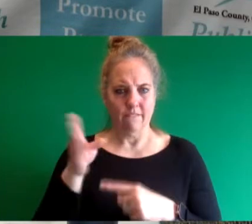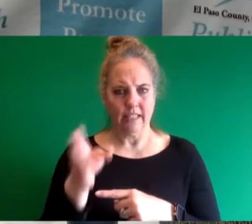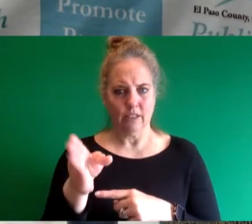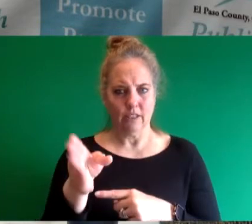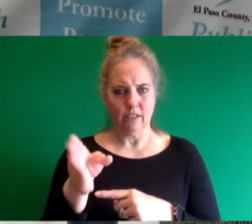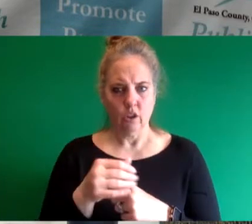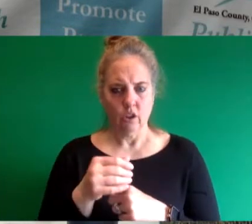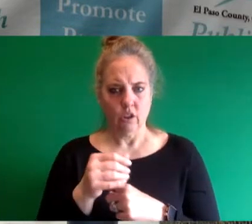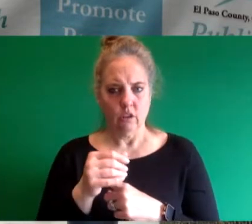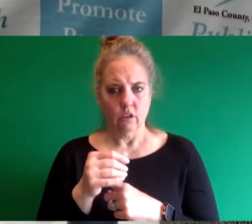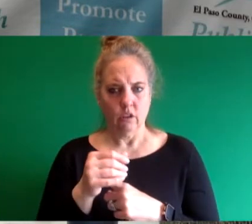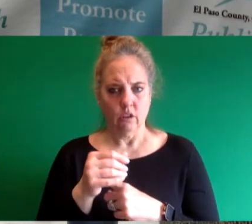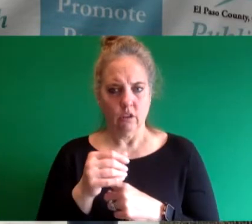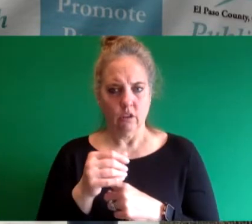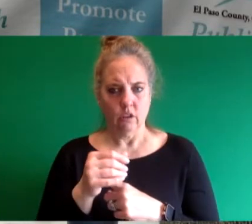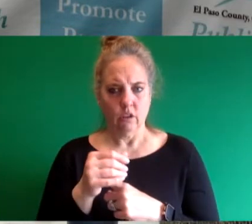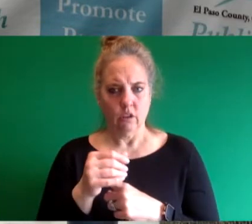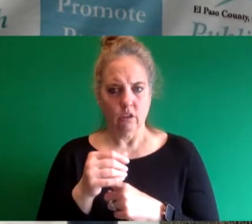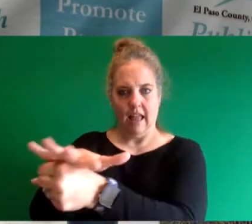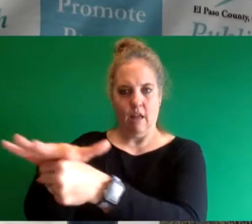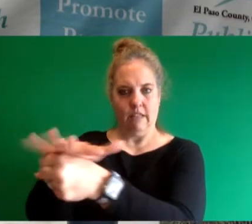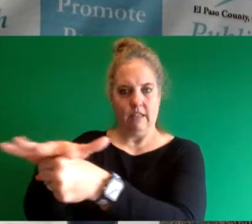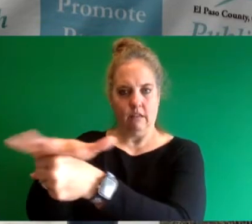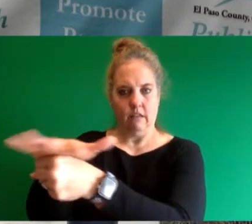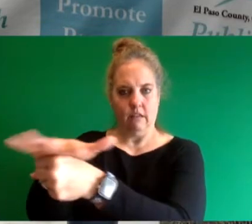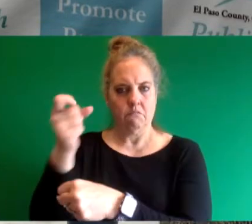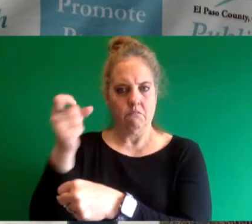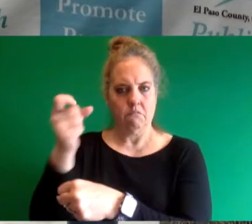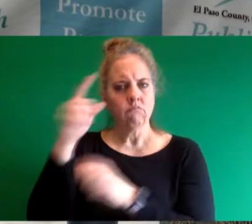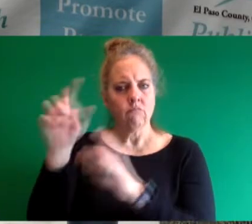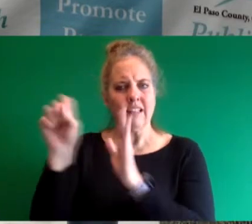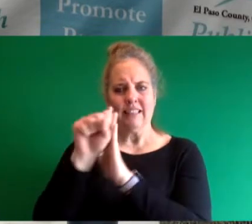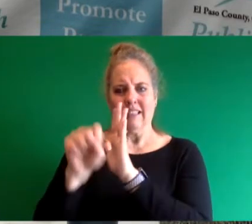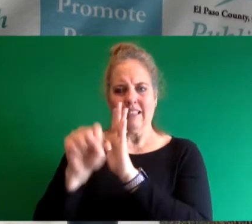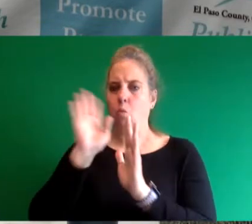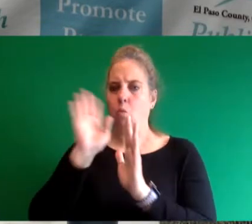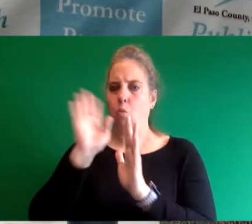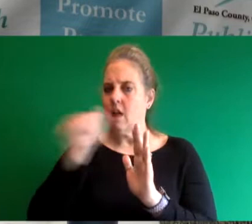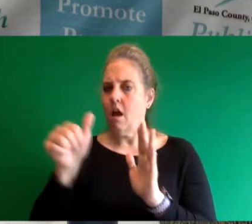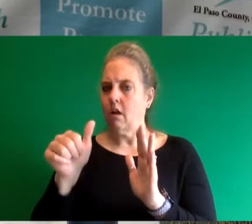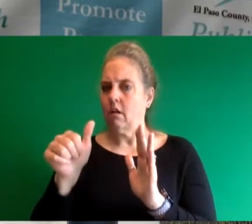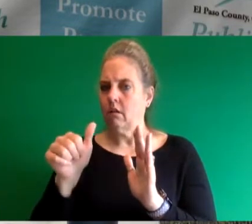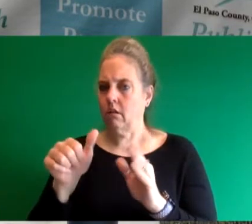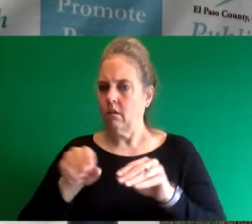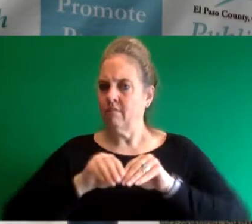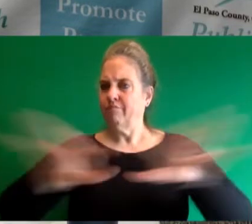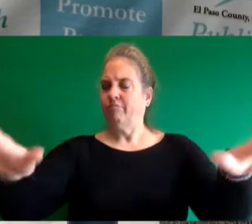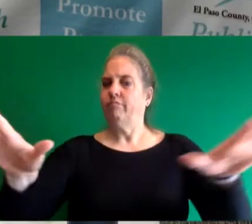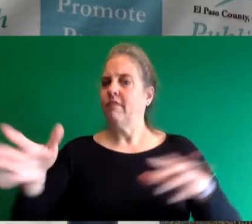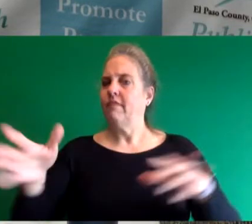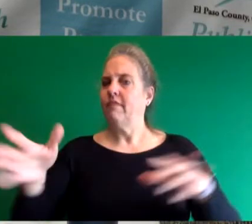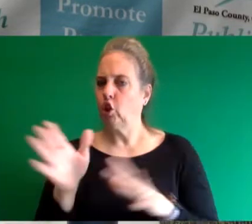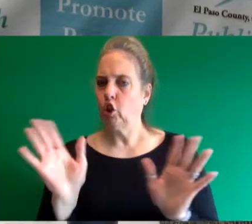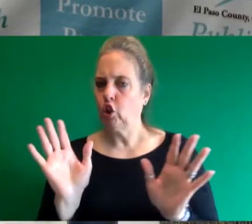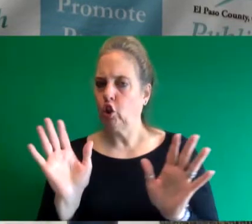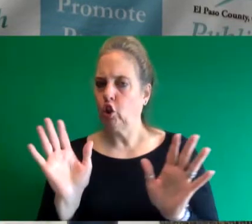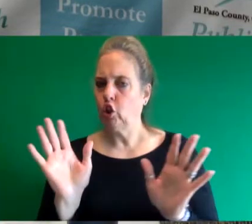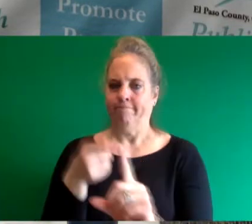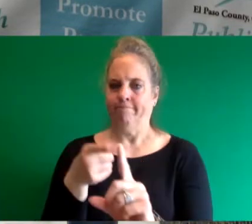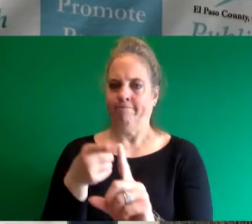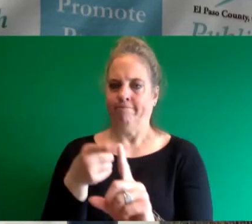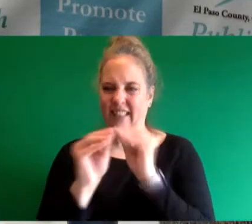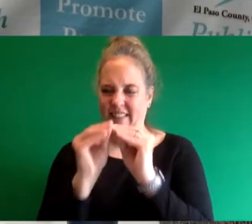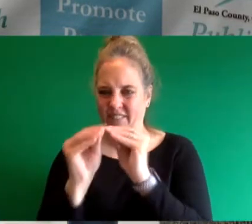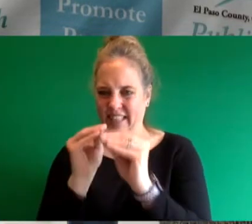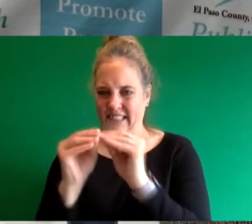state will not be stocking fish in there until there's some mitigation. I have specifically started working with